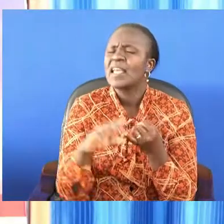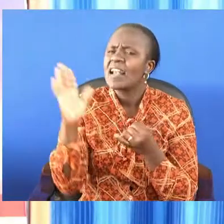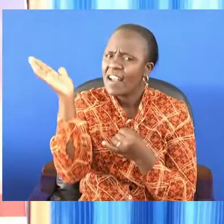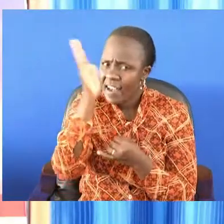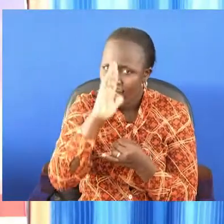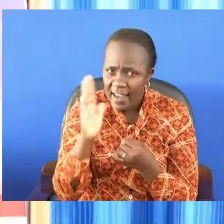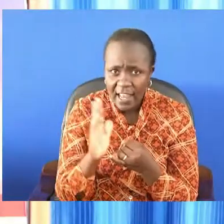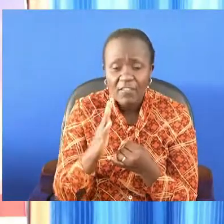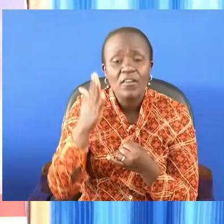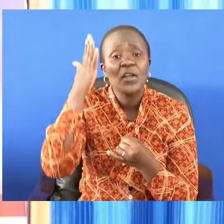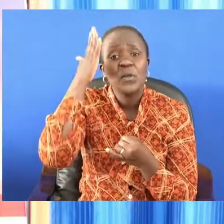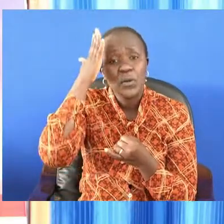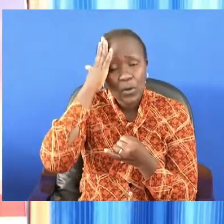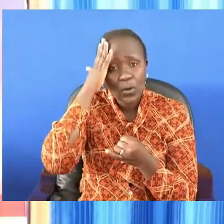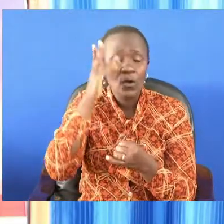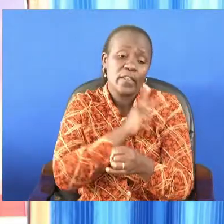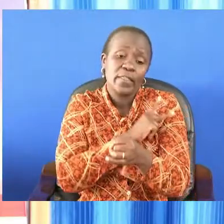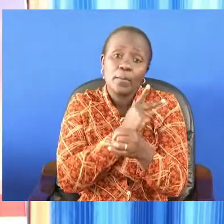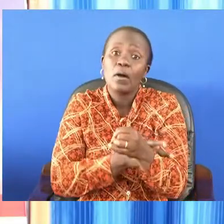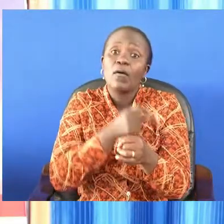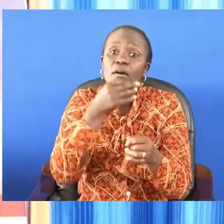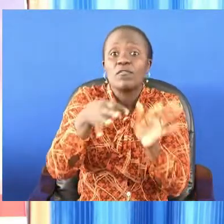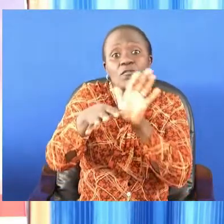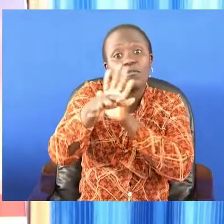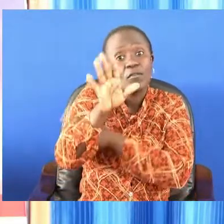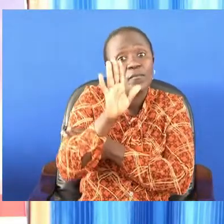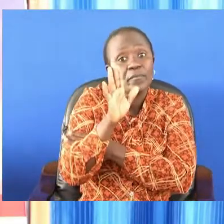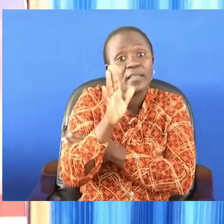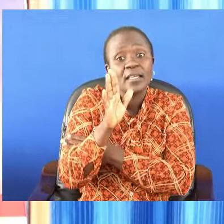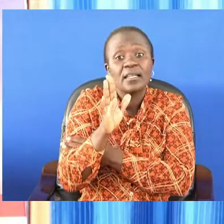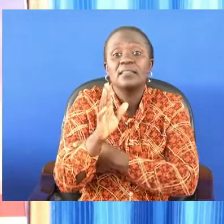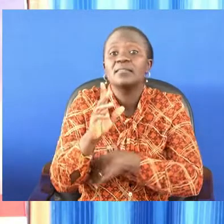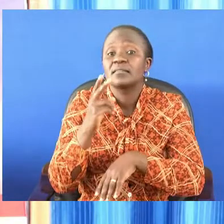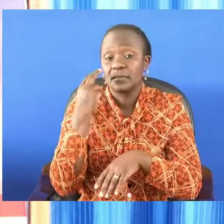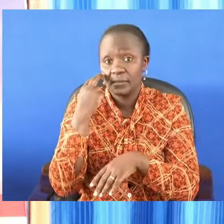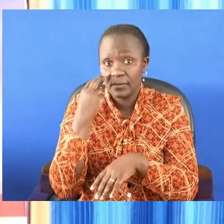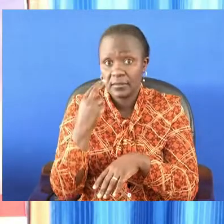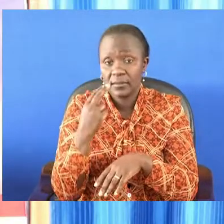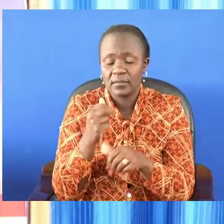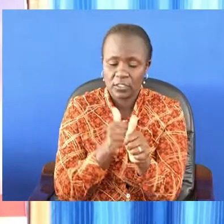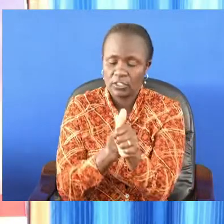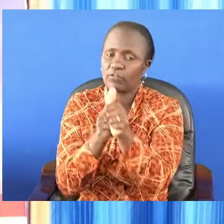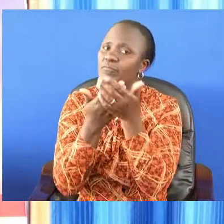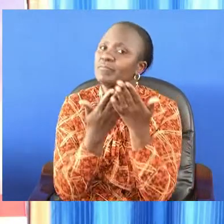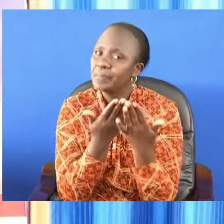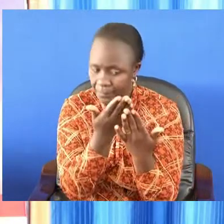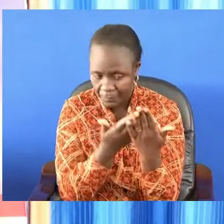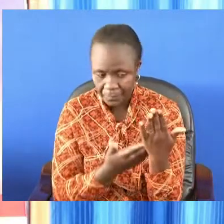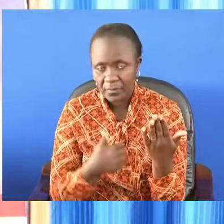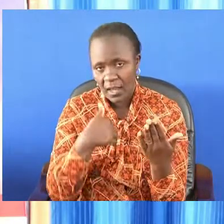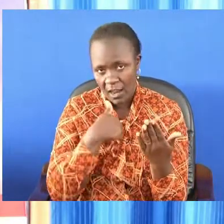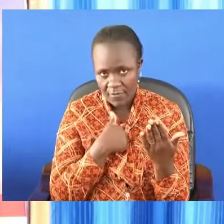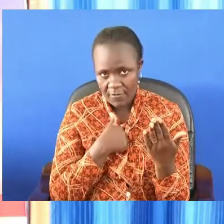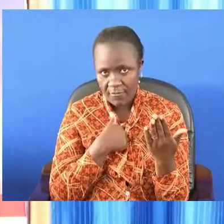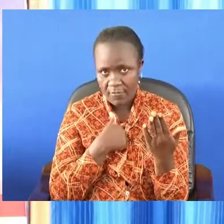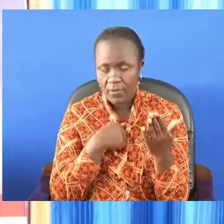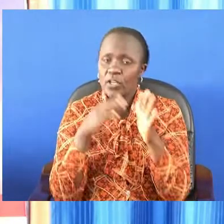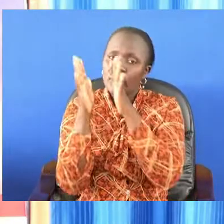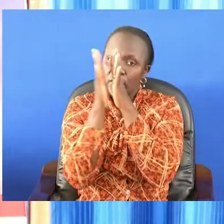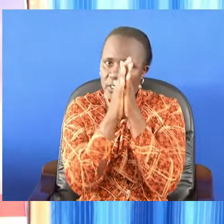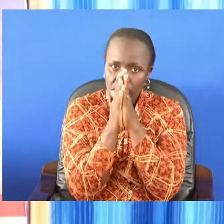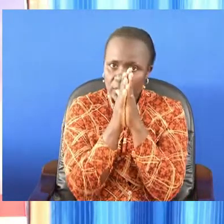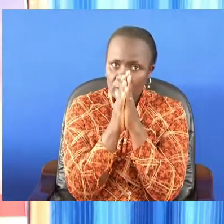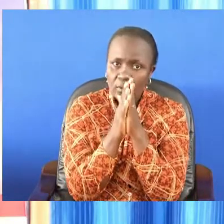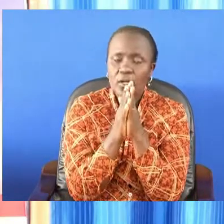never recognize the power of God until they have the following. And I want to use the story